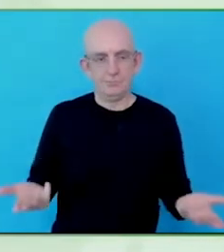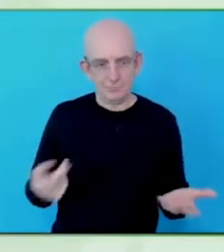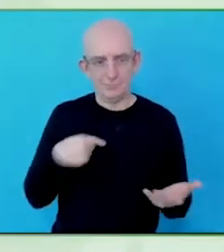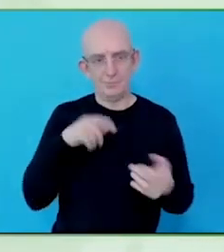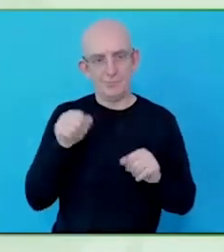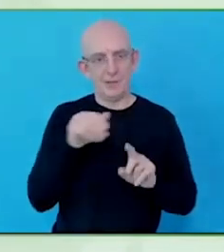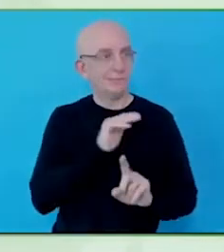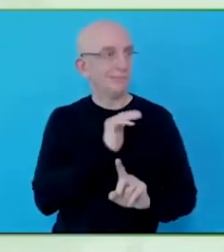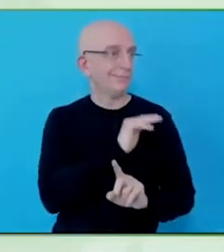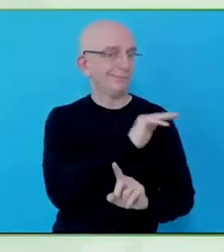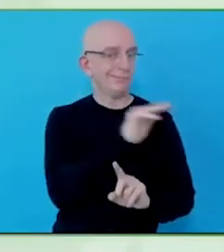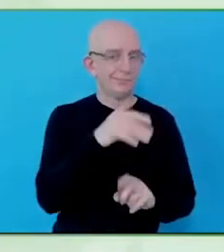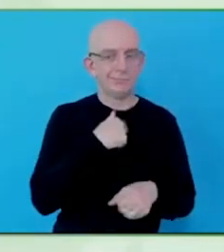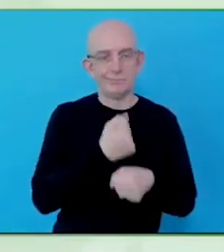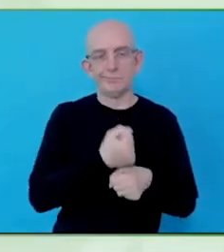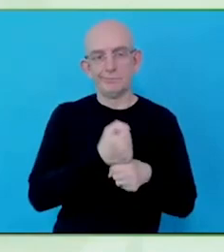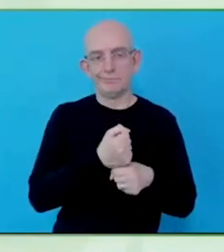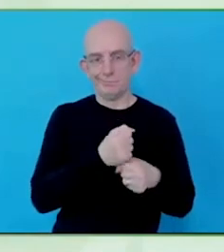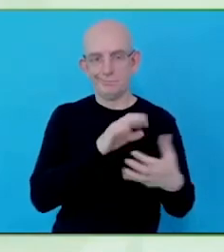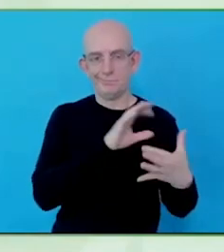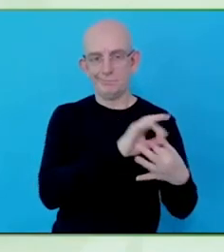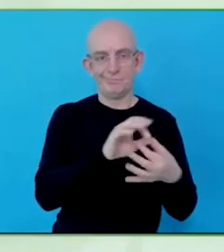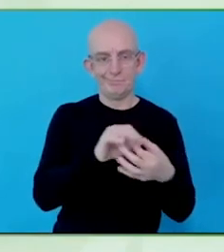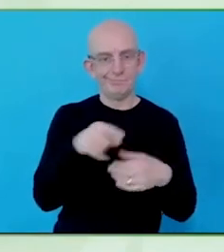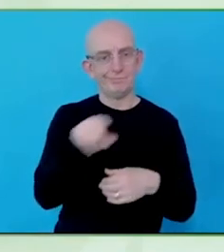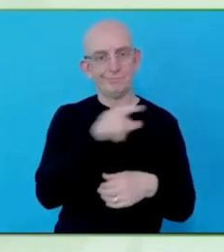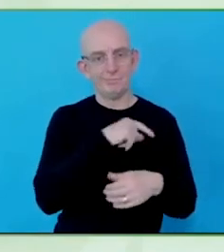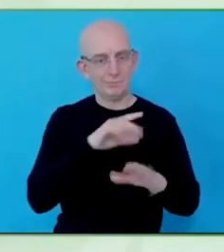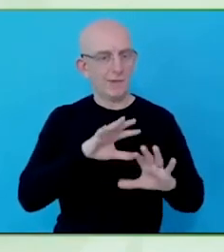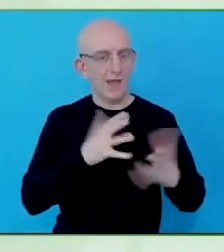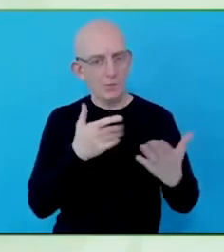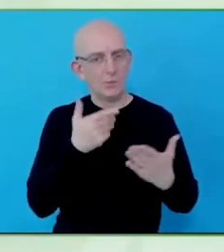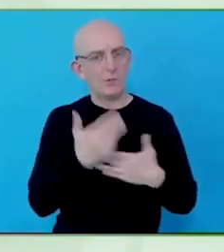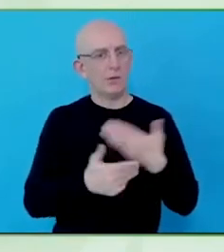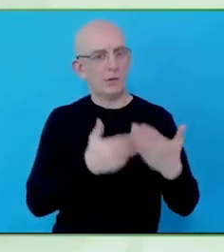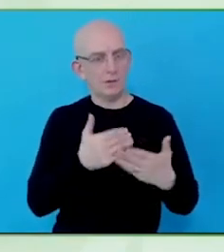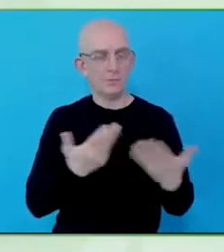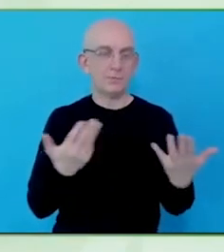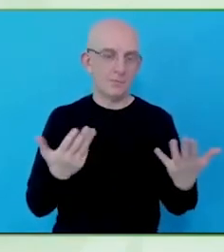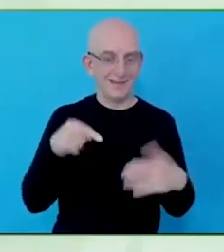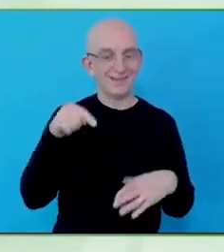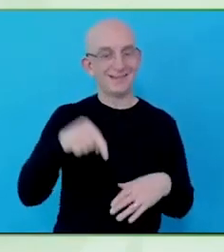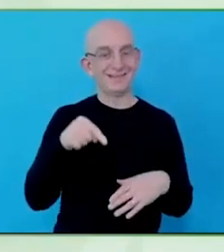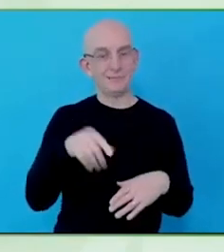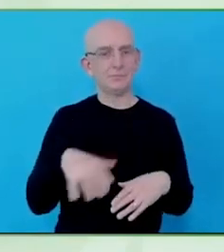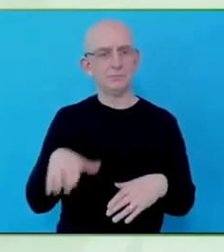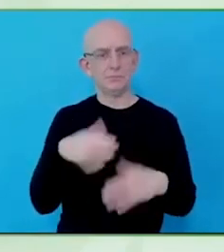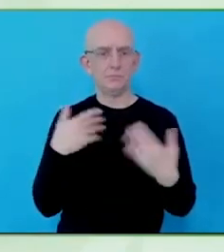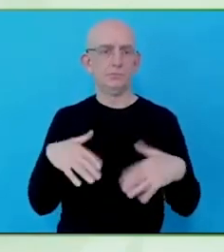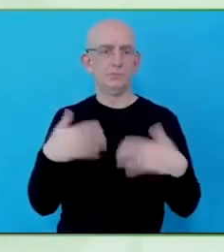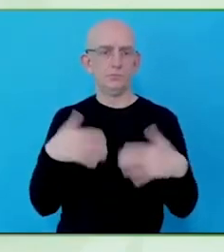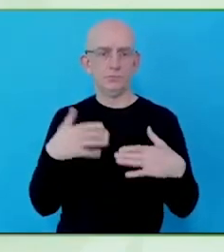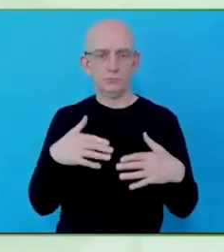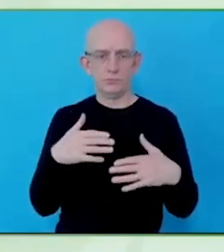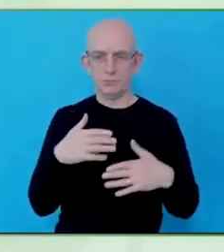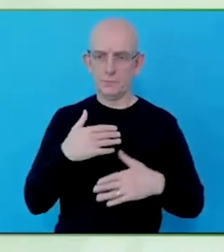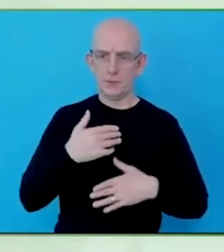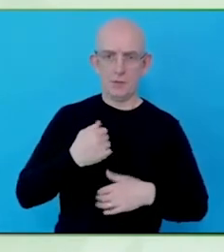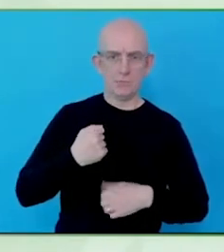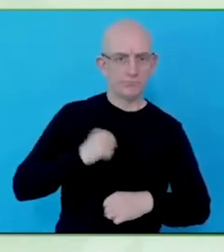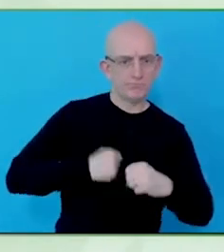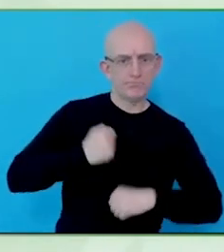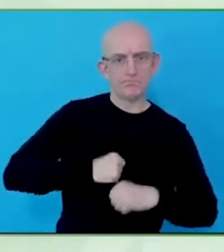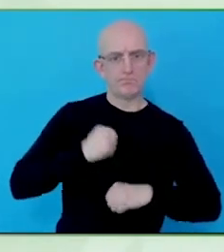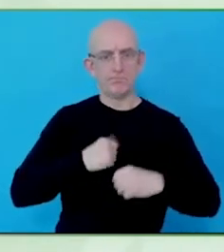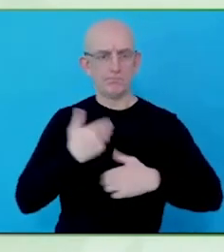lot of momentum. And the manufacturers are constantly, like in every new software update that you get today, you also get